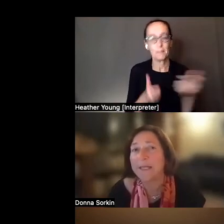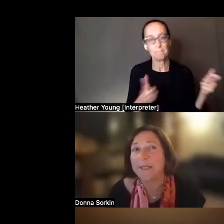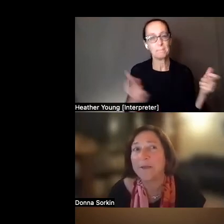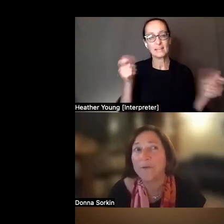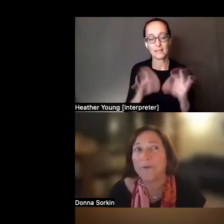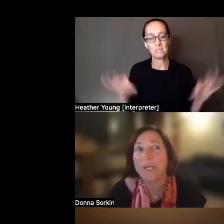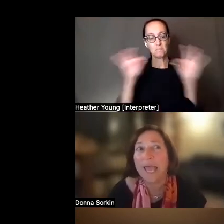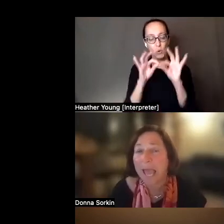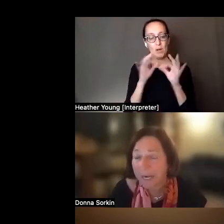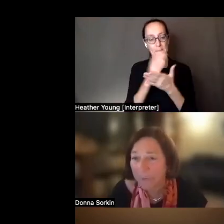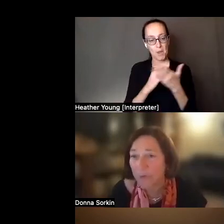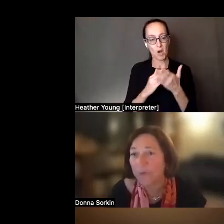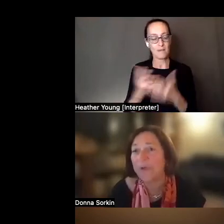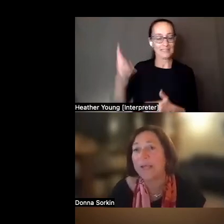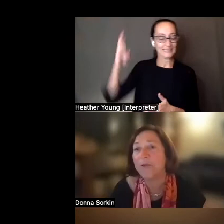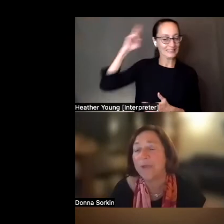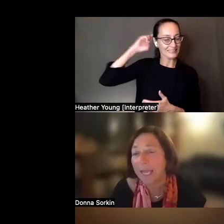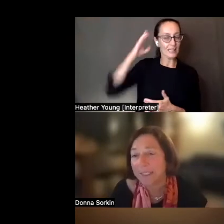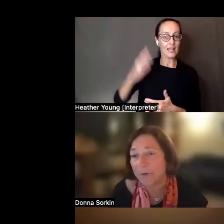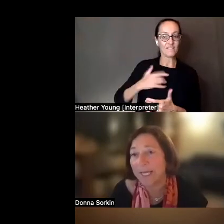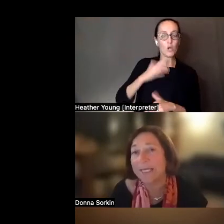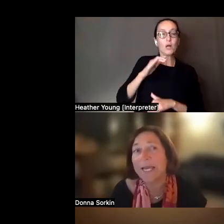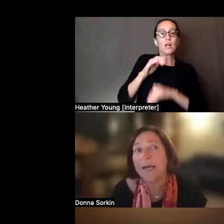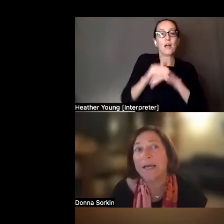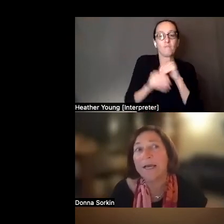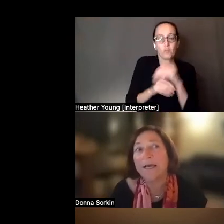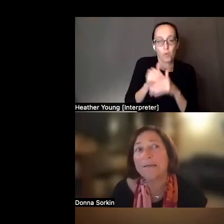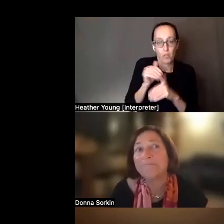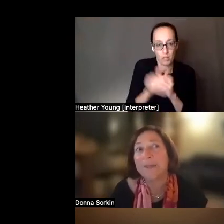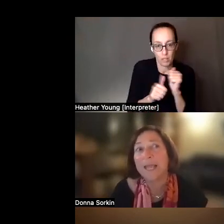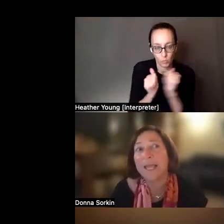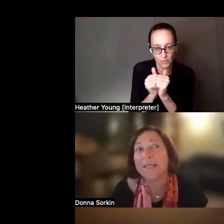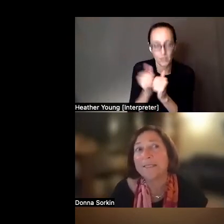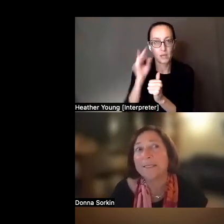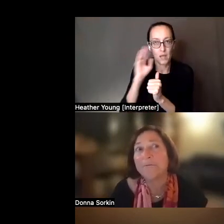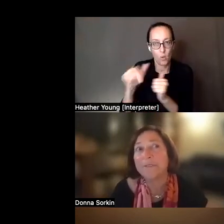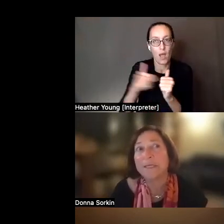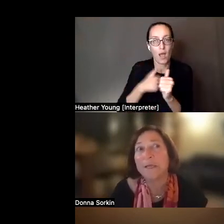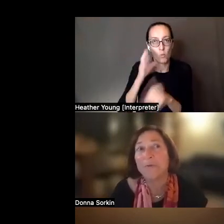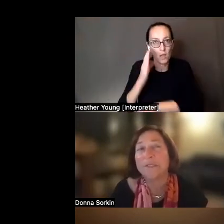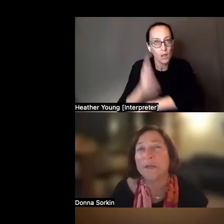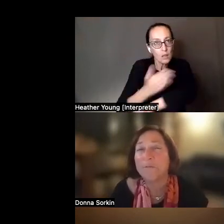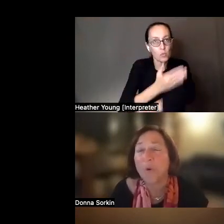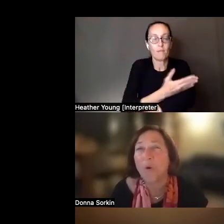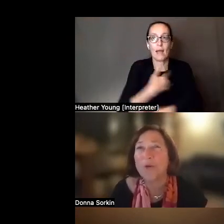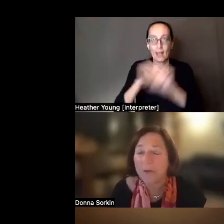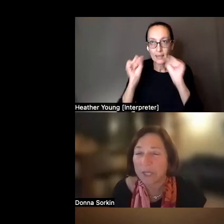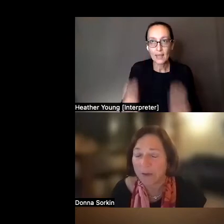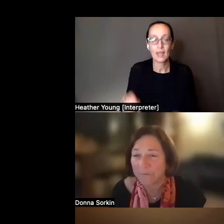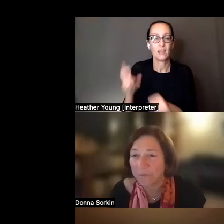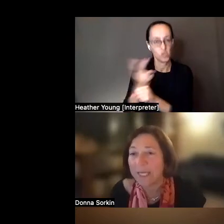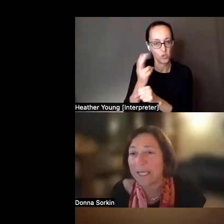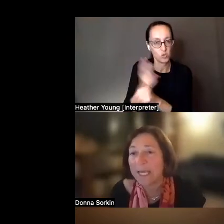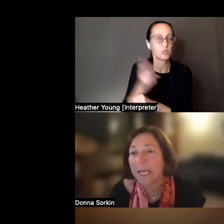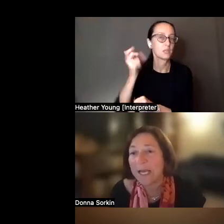recognizing that you can improve and you can do it. And it was an important outcome